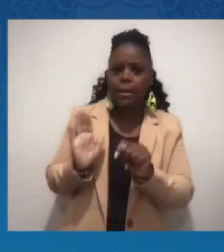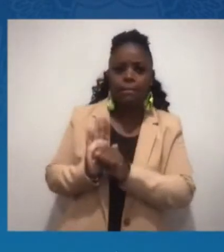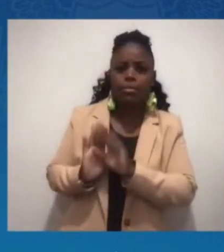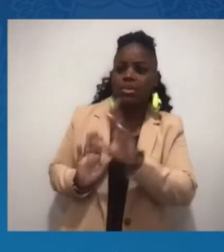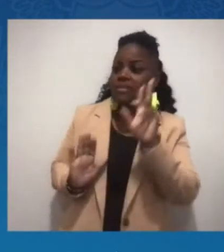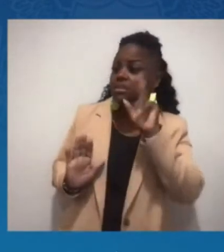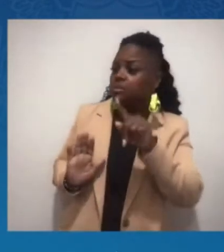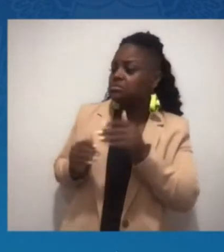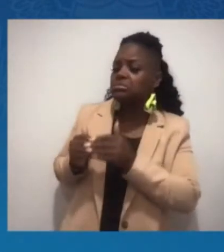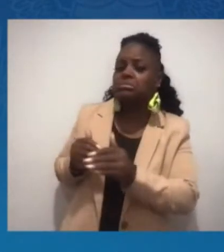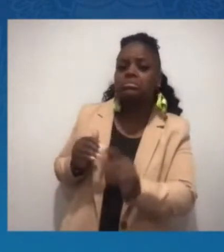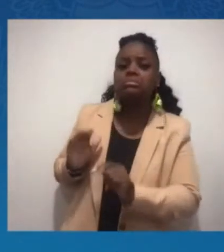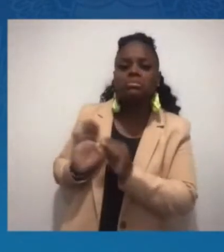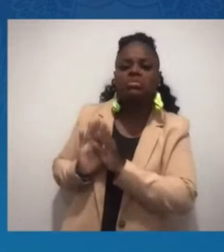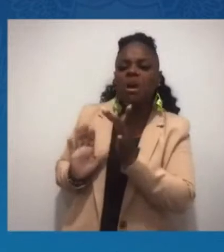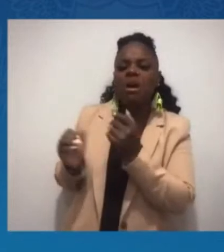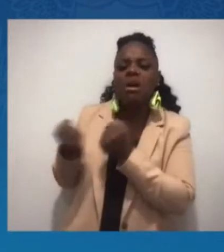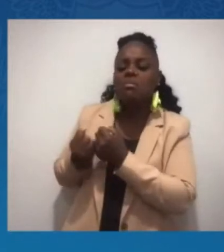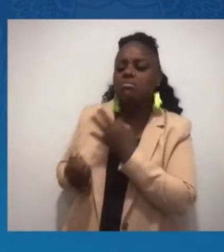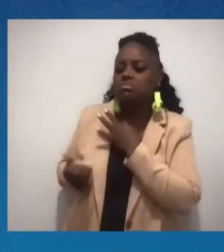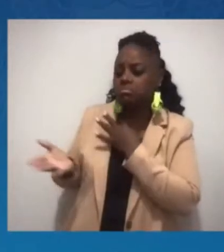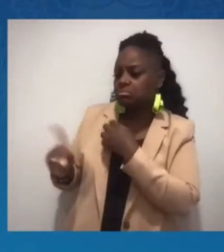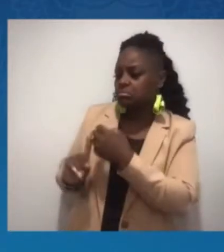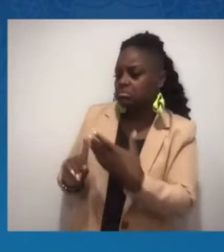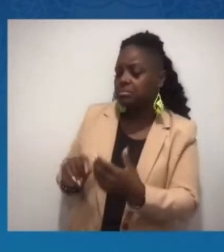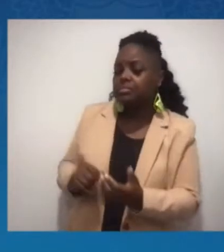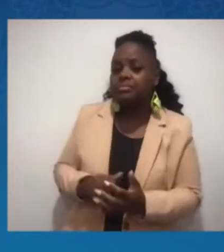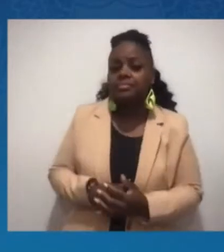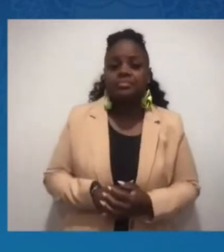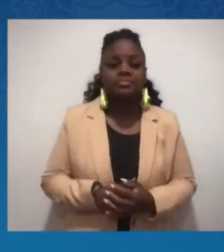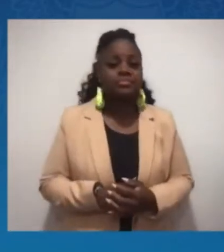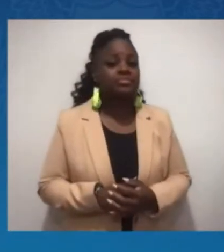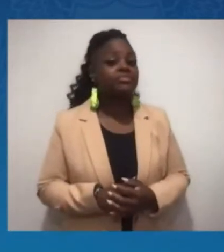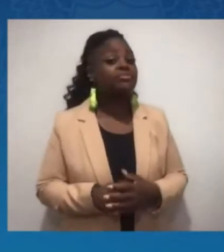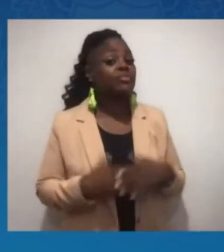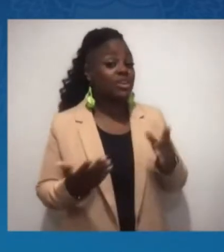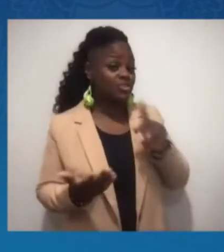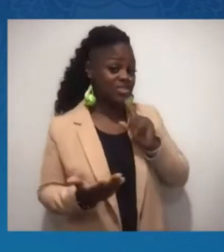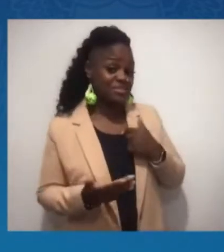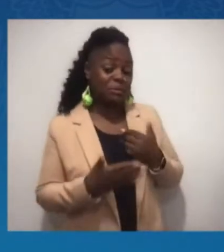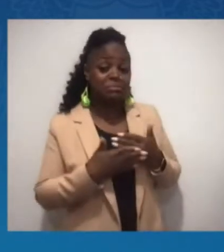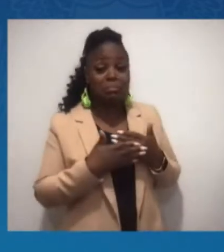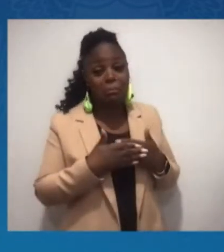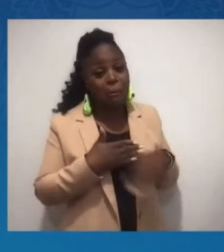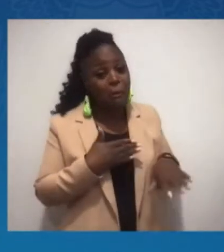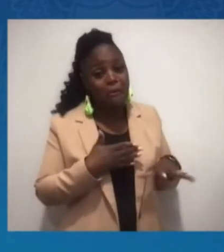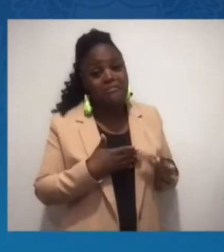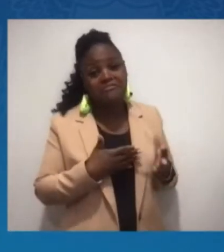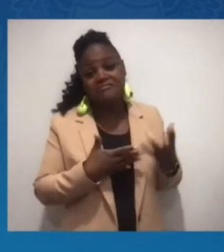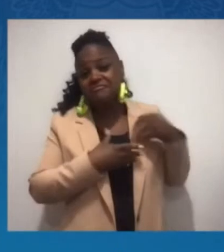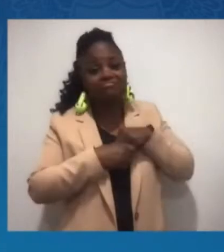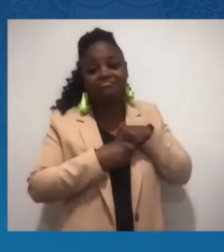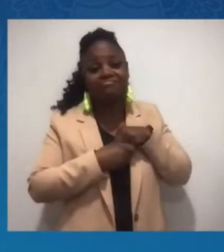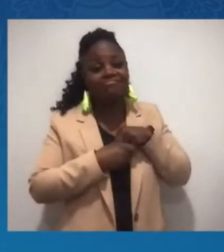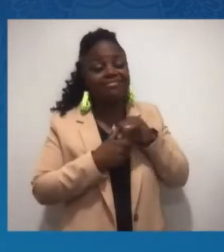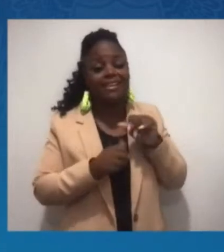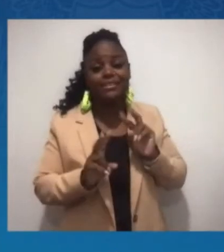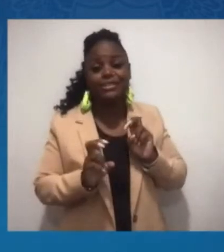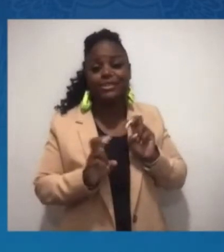Well, I was kind of born into the issue in that my sister and I were raised by a